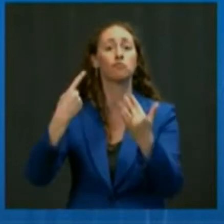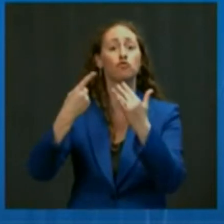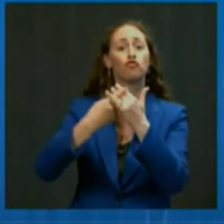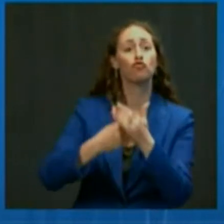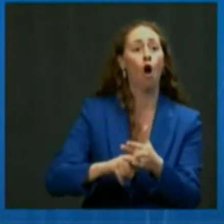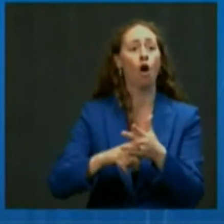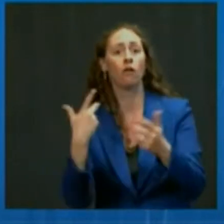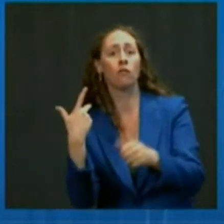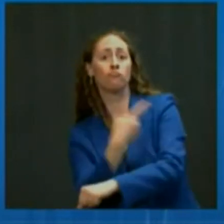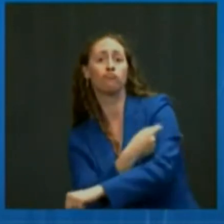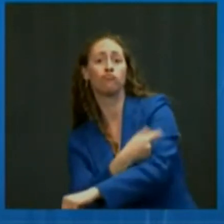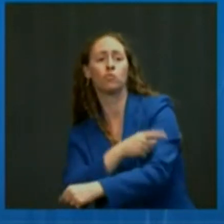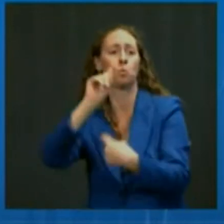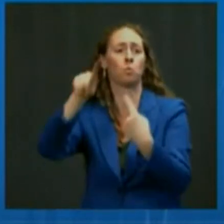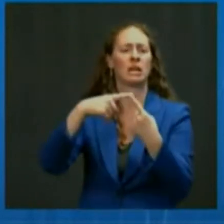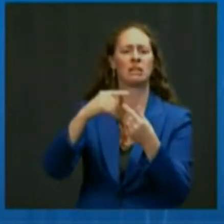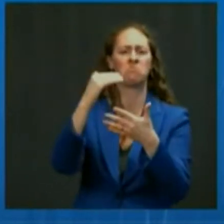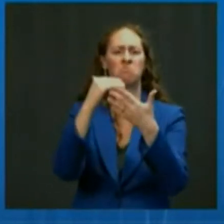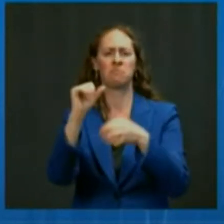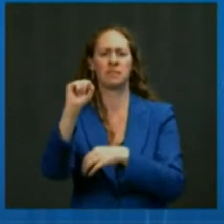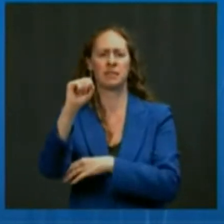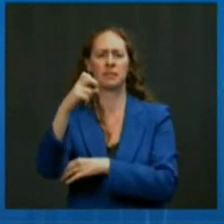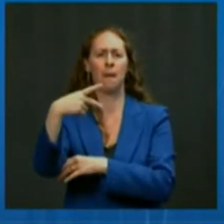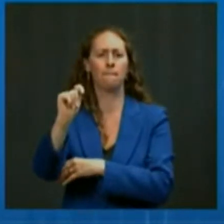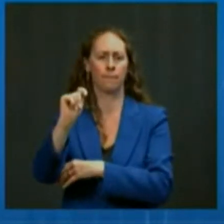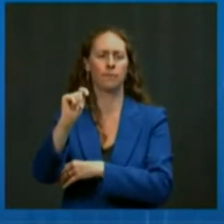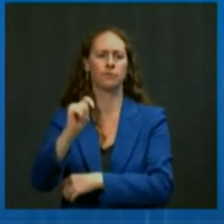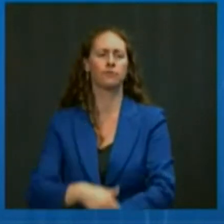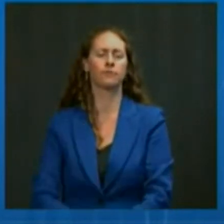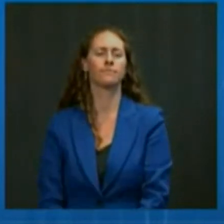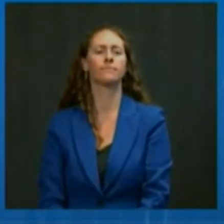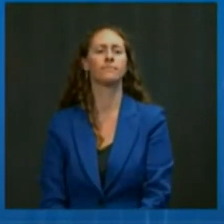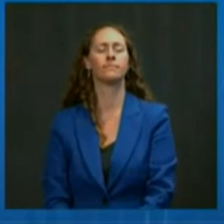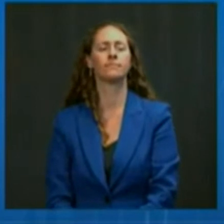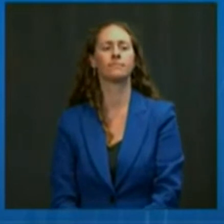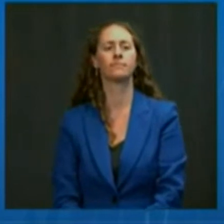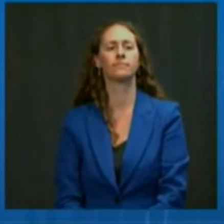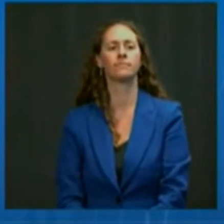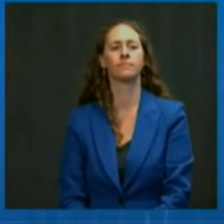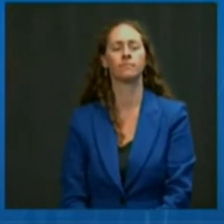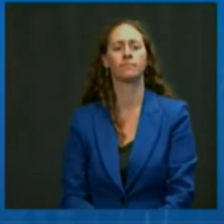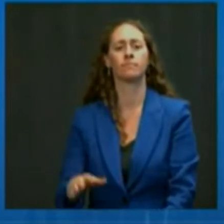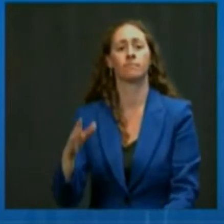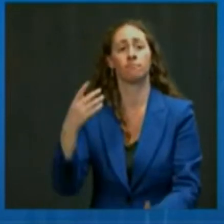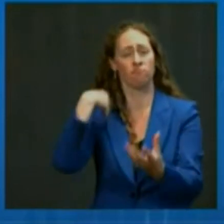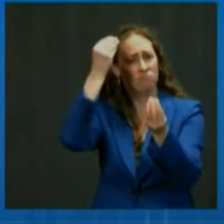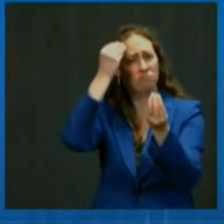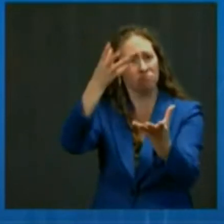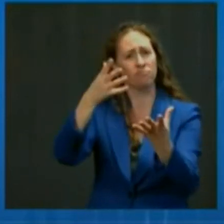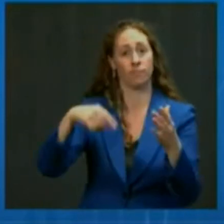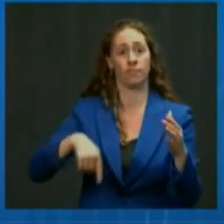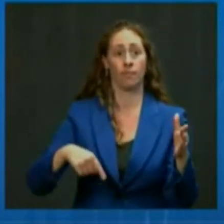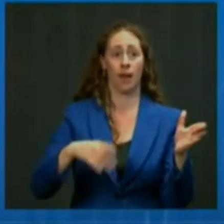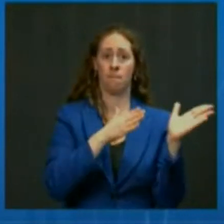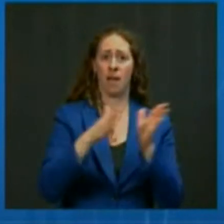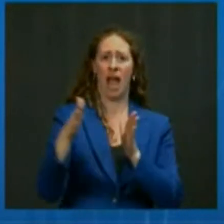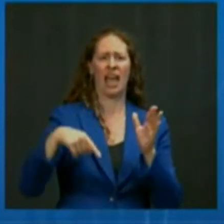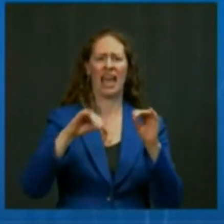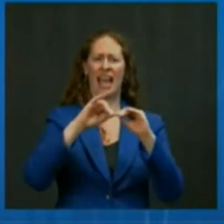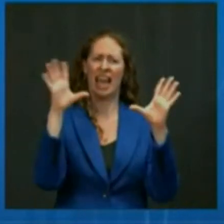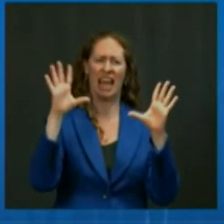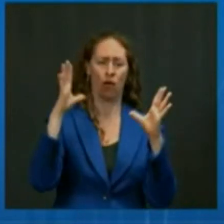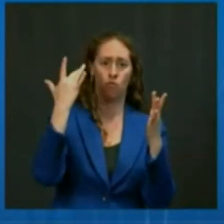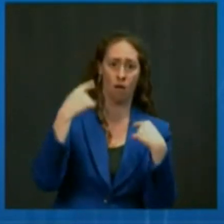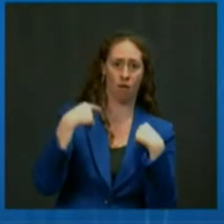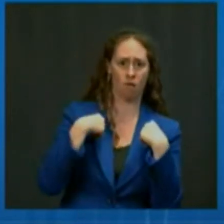want to be very clear. This plan is pending the FDA conducting an independent evaluation of the